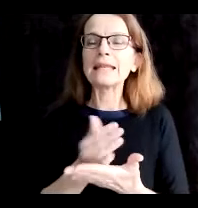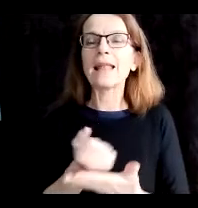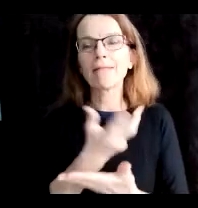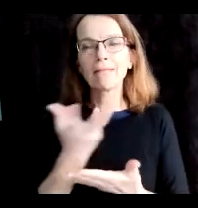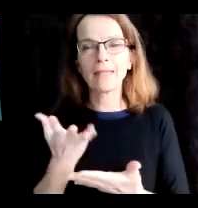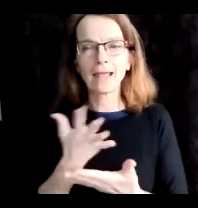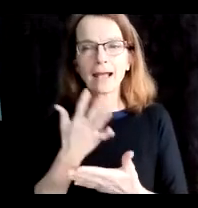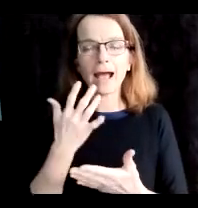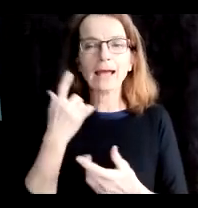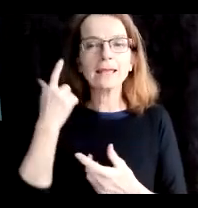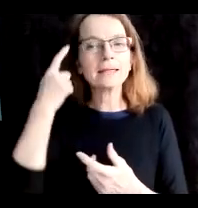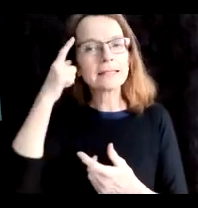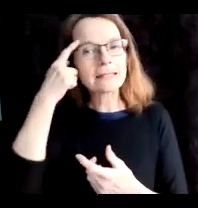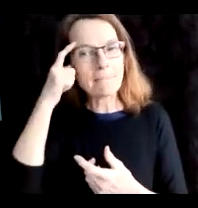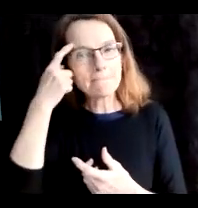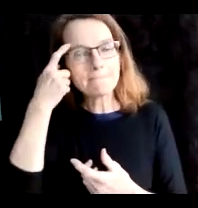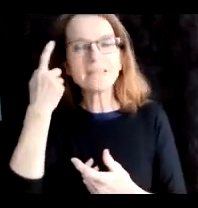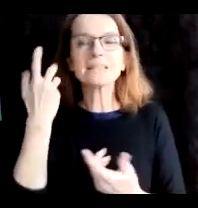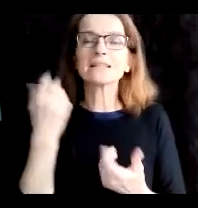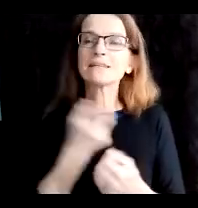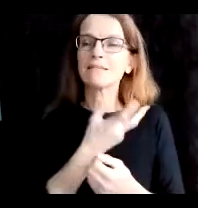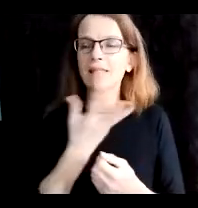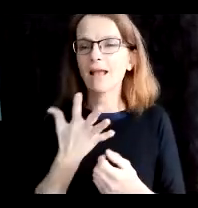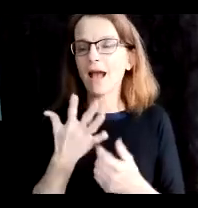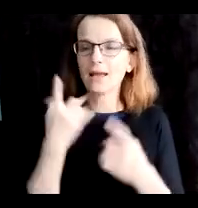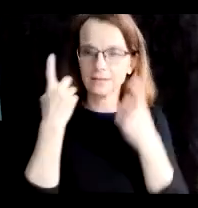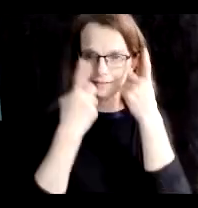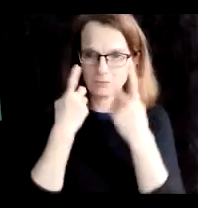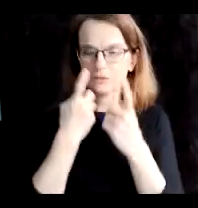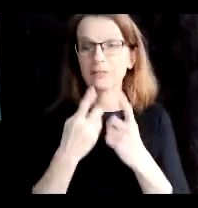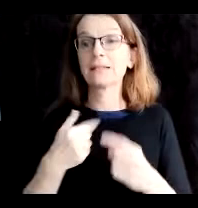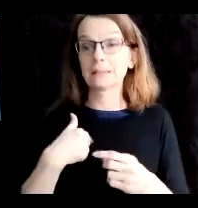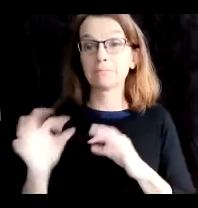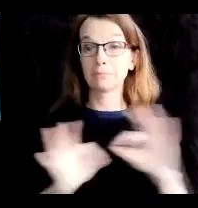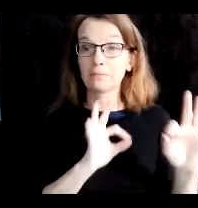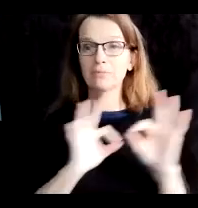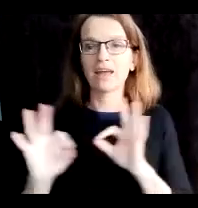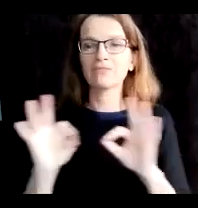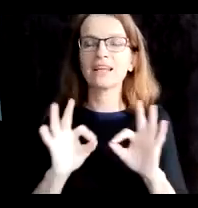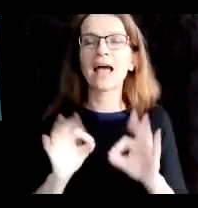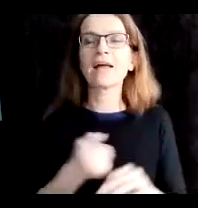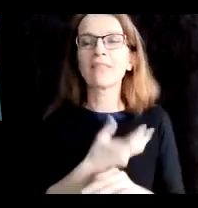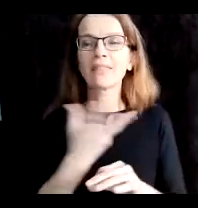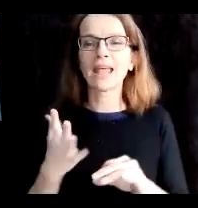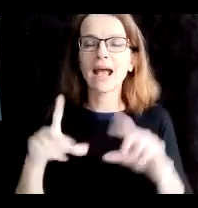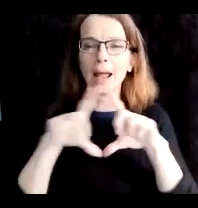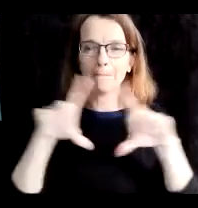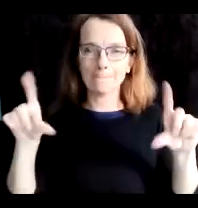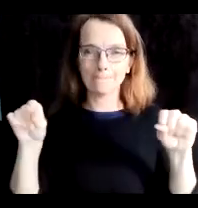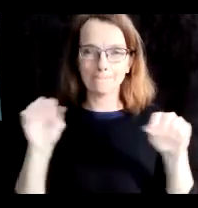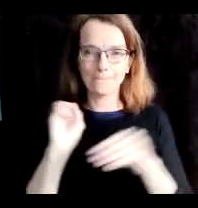I prepared a few slides to share with you, not too many, just to help you to follow